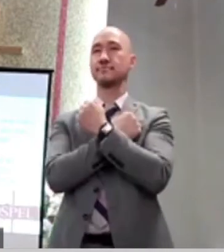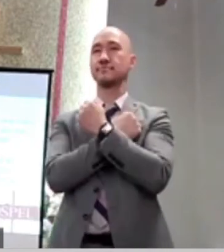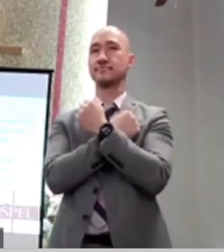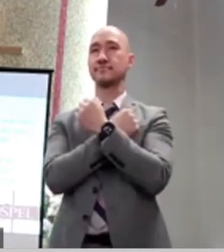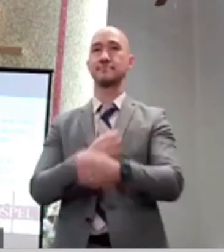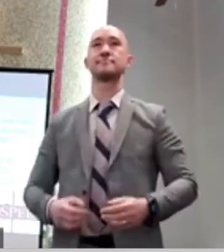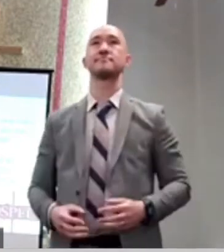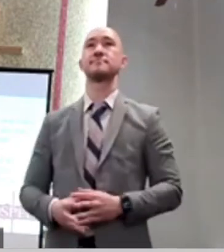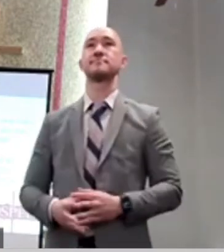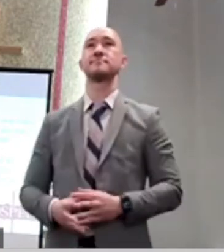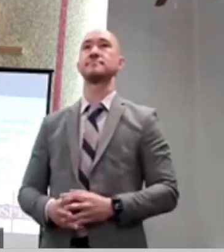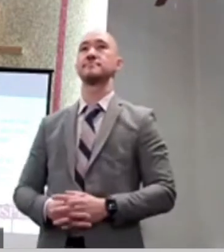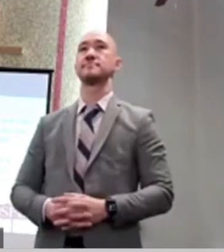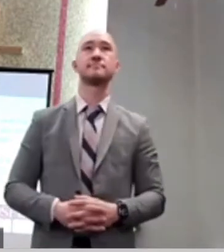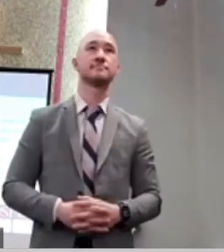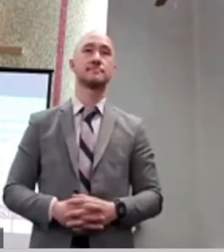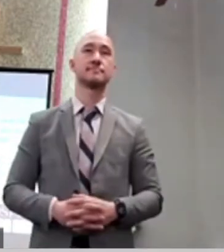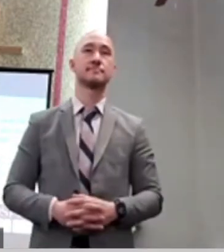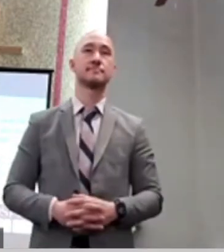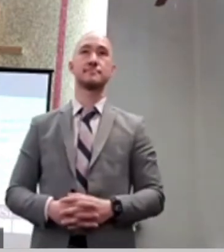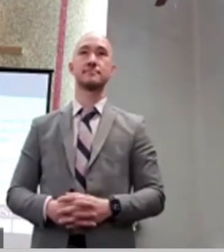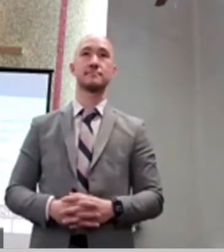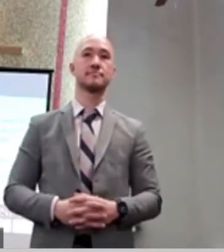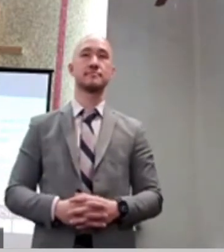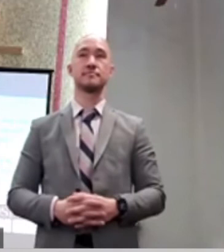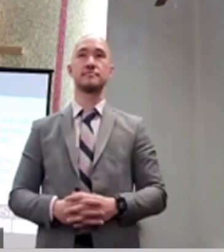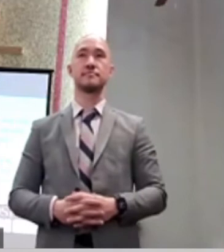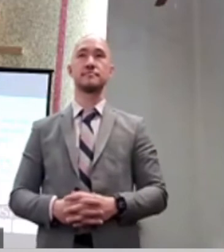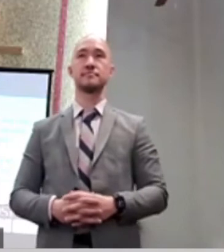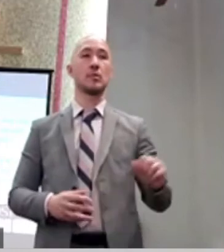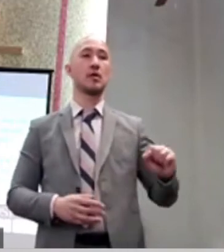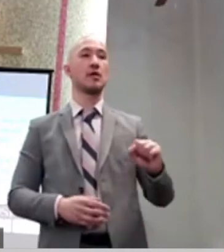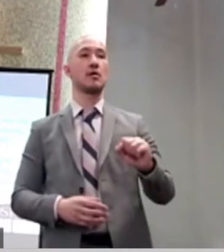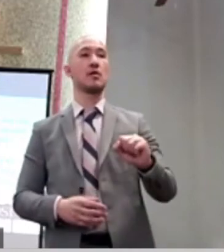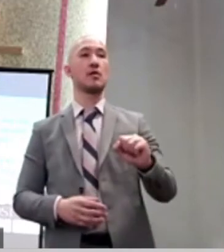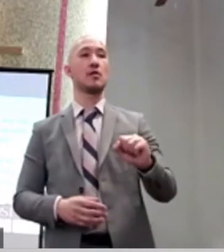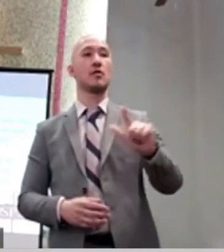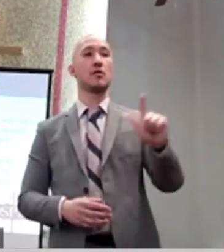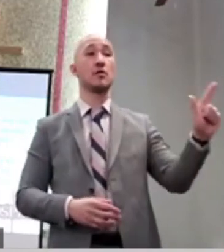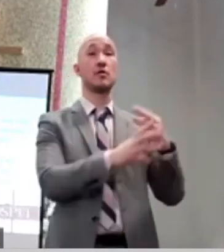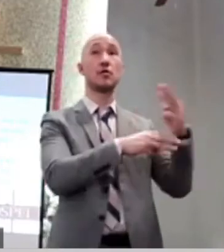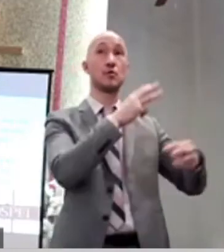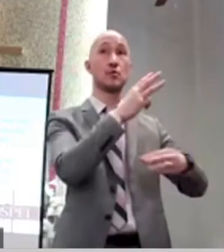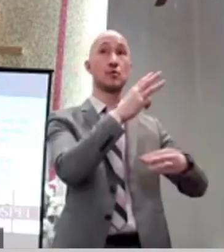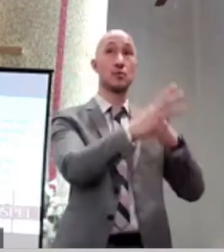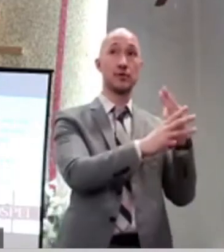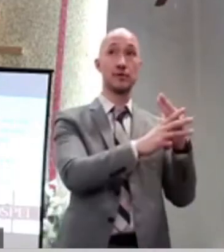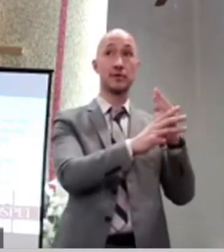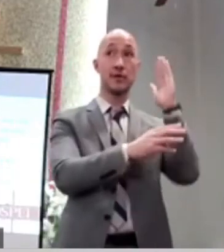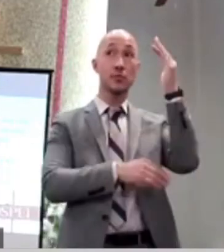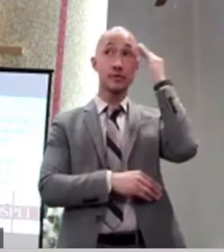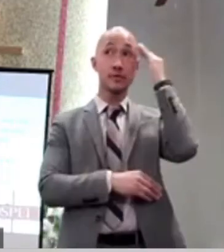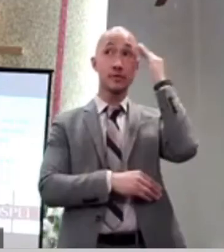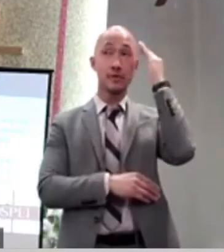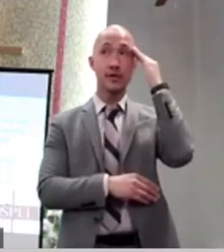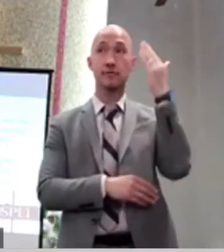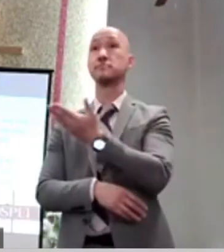No. Everyone will know that you're my disciples Because you take the Lord's Supper every first day of the